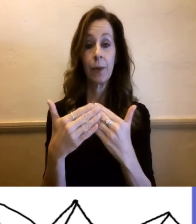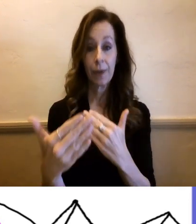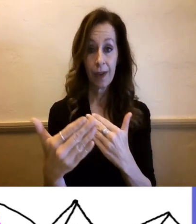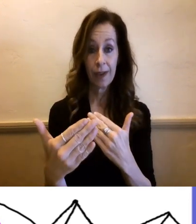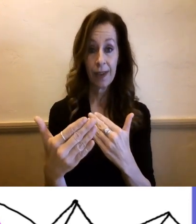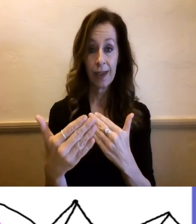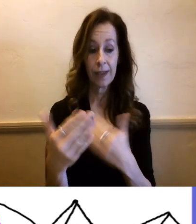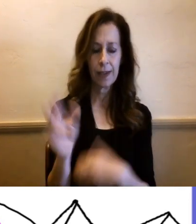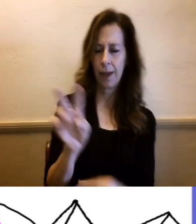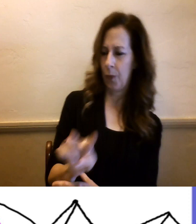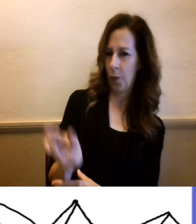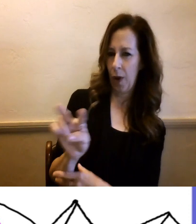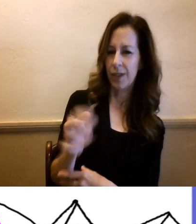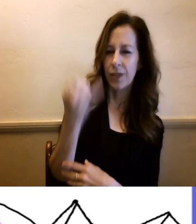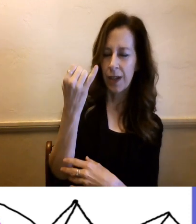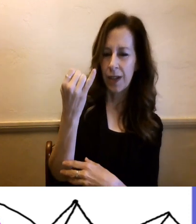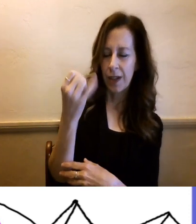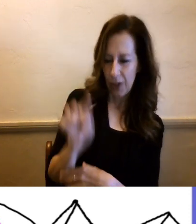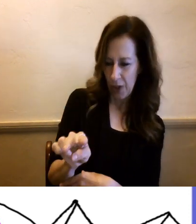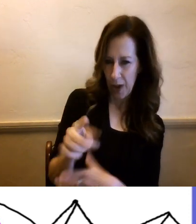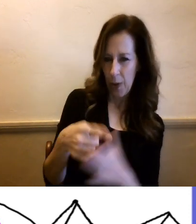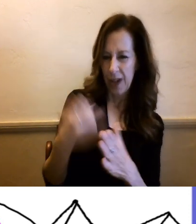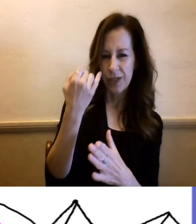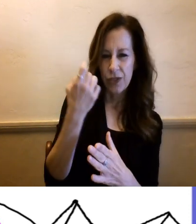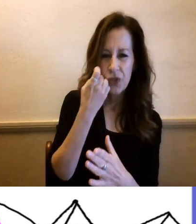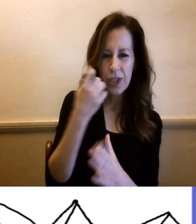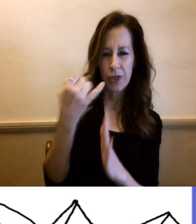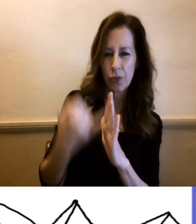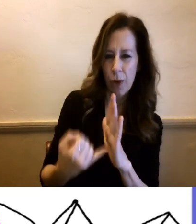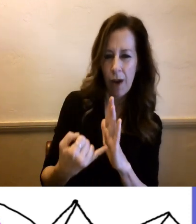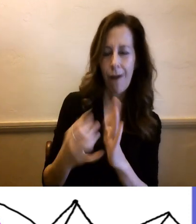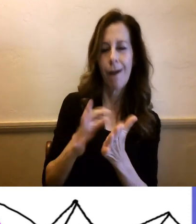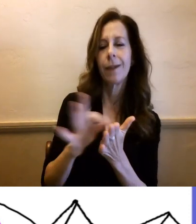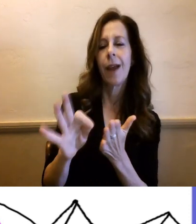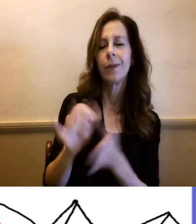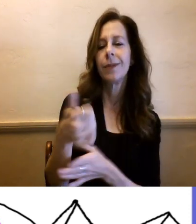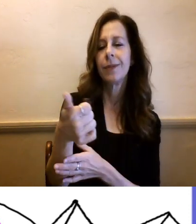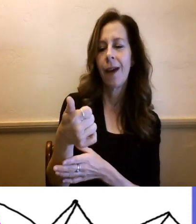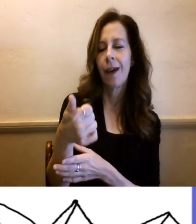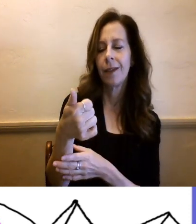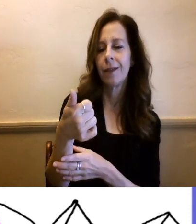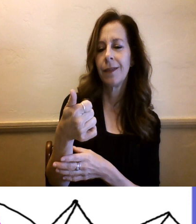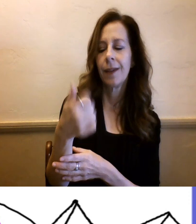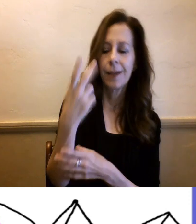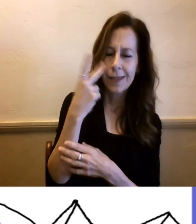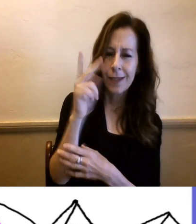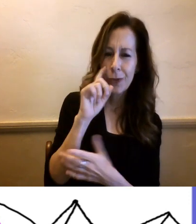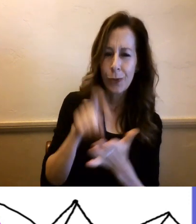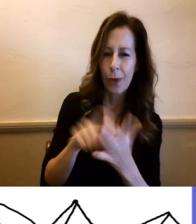All right, so go ahead and take a look at that one that I just drew and count to 10 in your head and see if it flips on